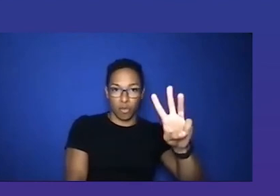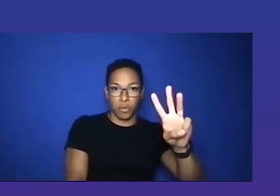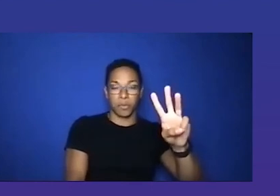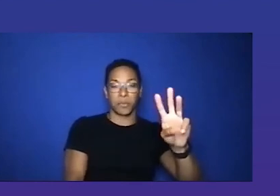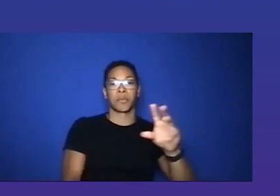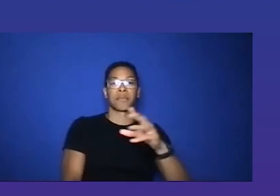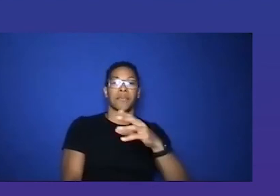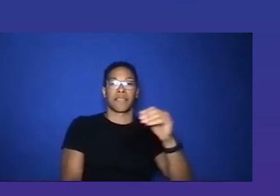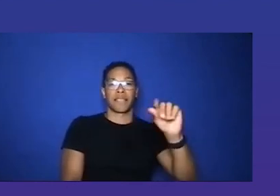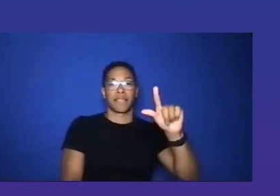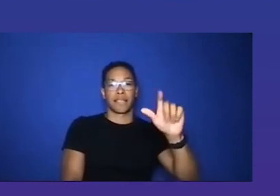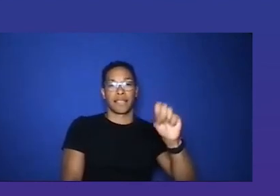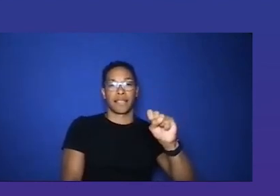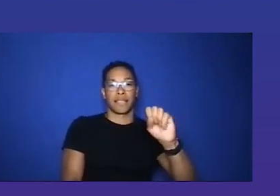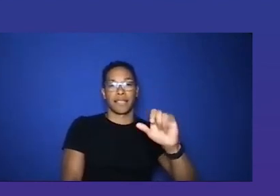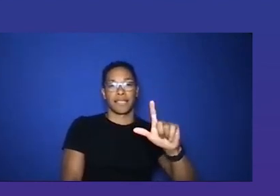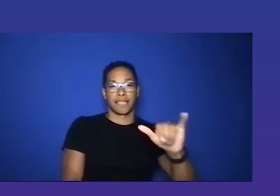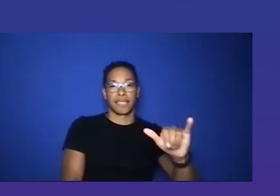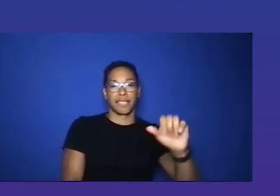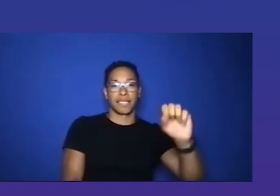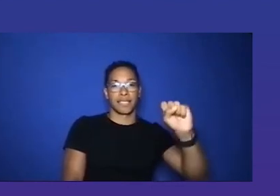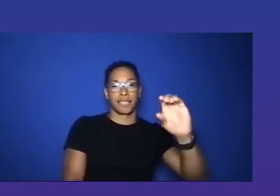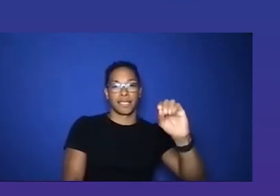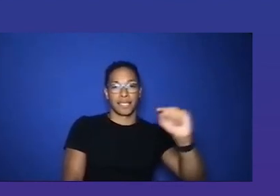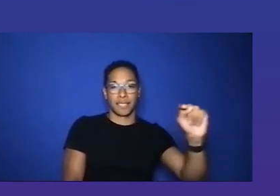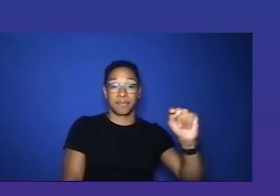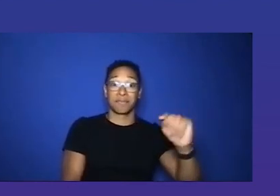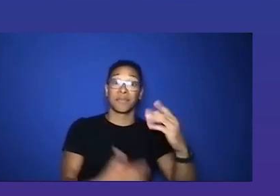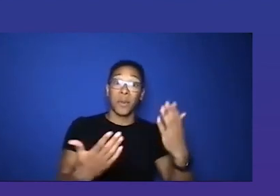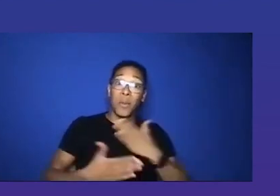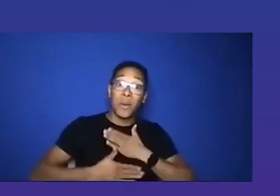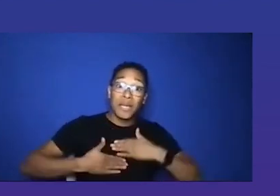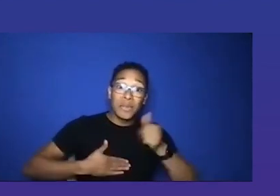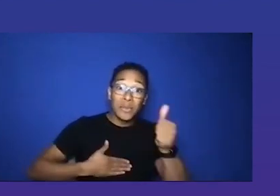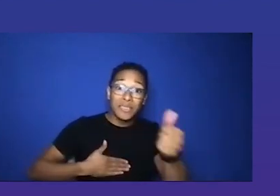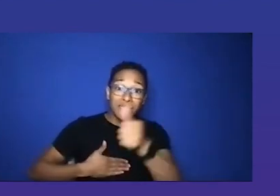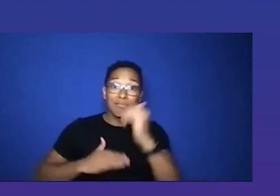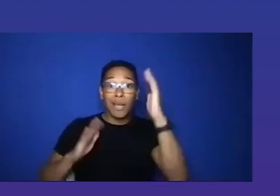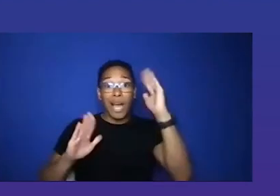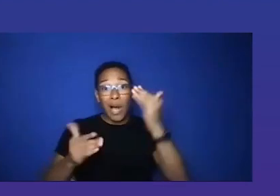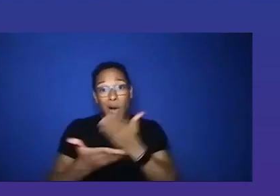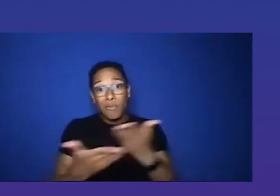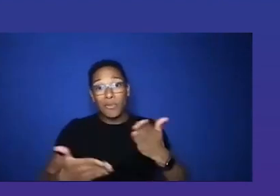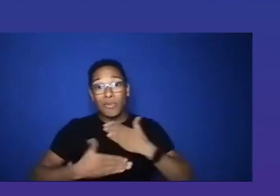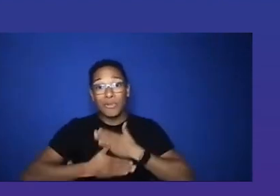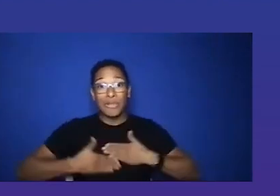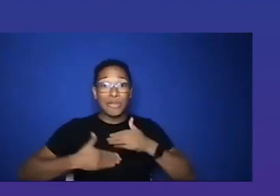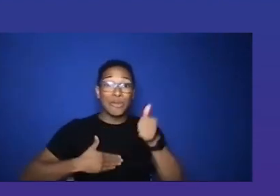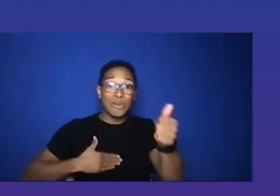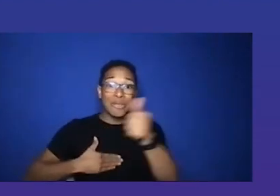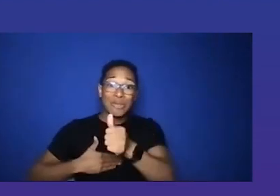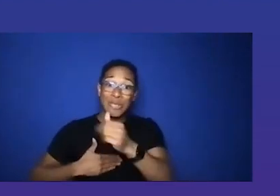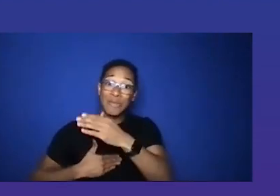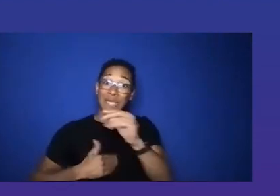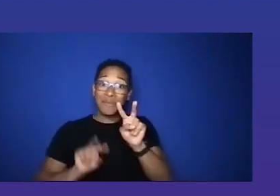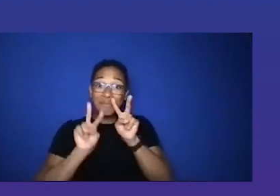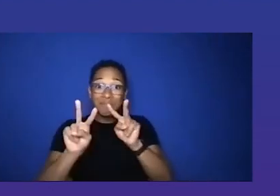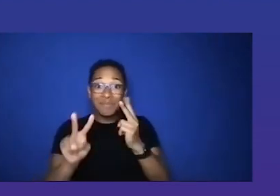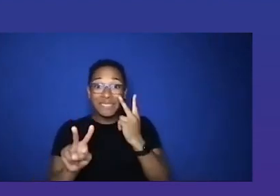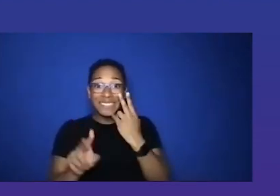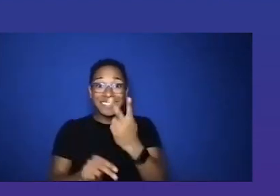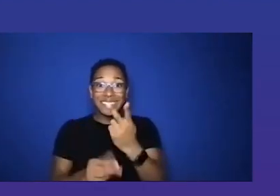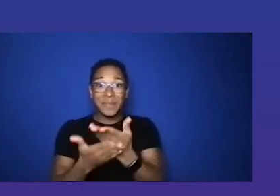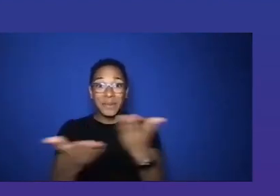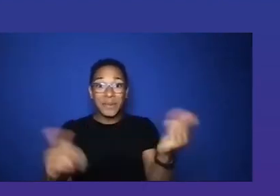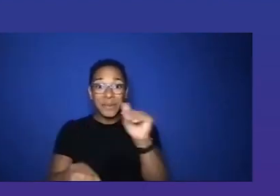Leslie Scott. So have a great time. I hope you enjoy whatever you get into, and we'll see you tonight for our final keynote.